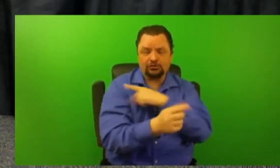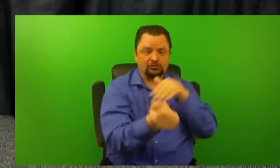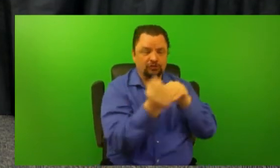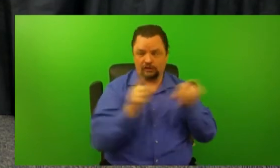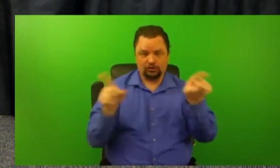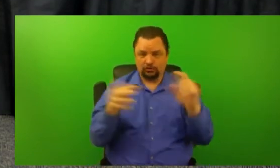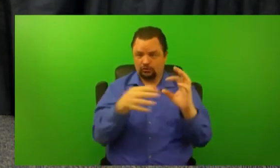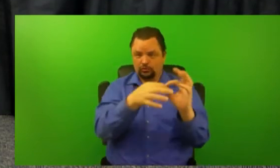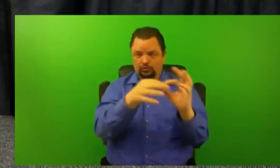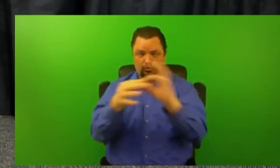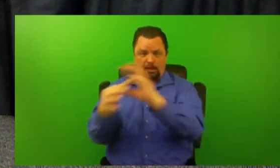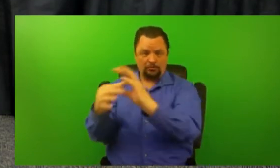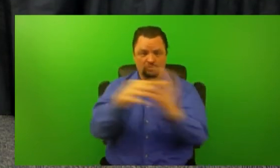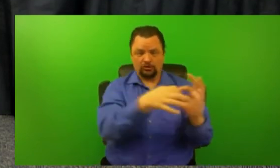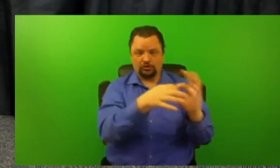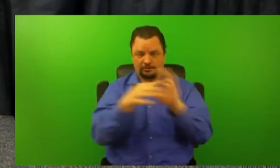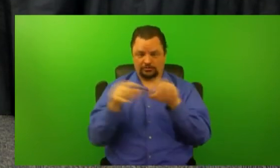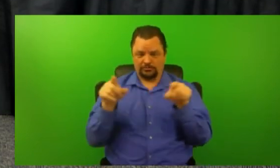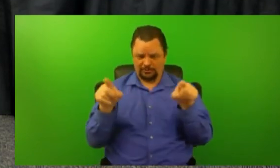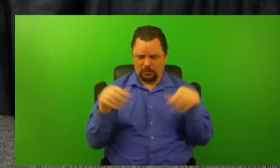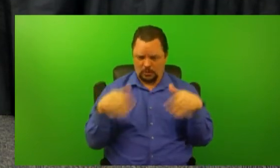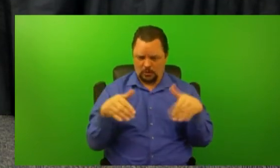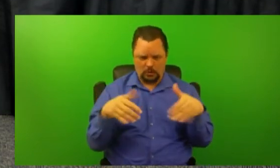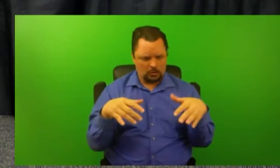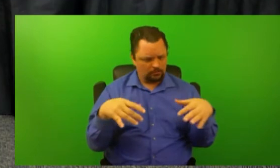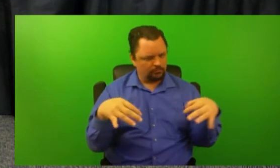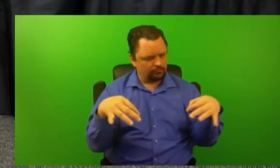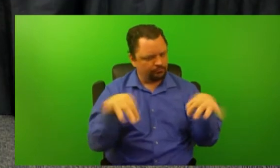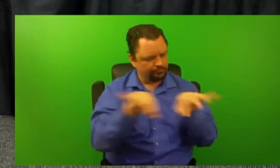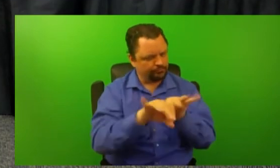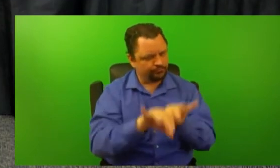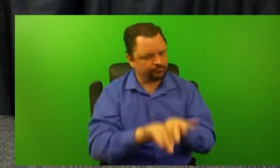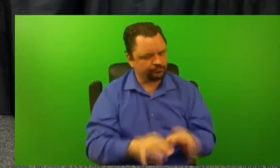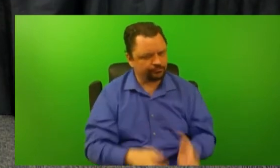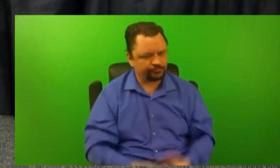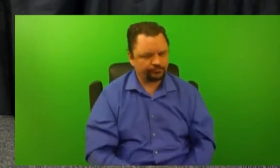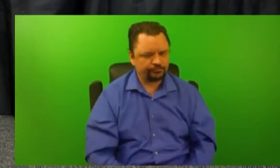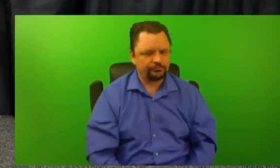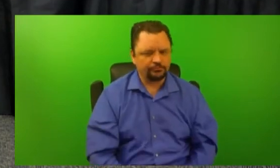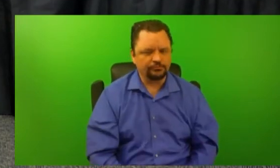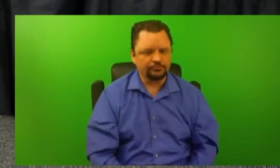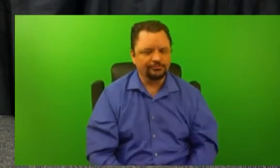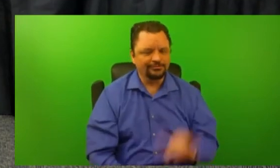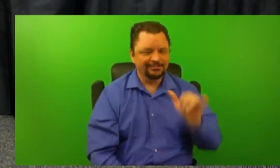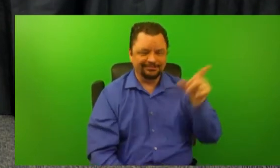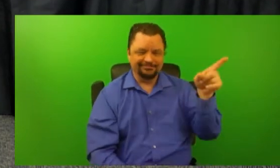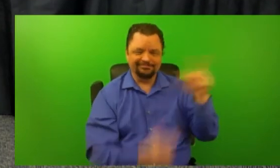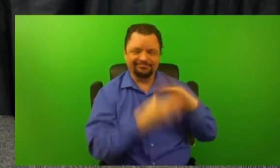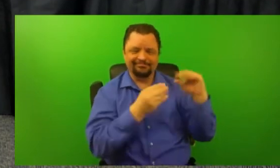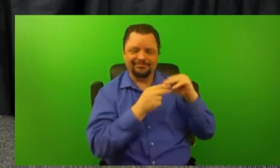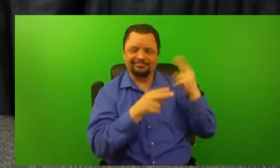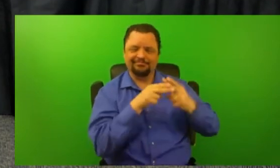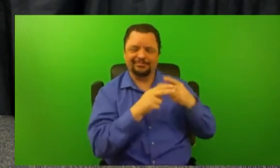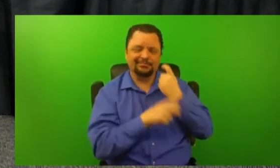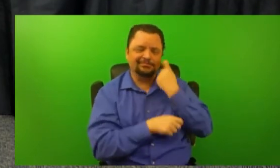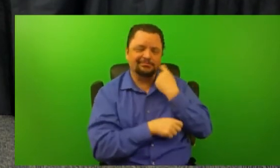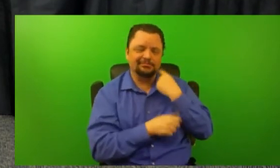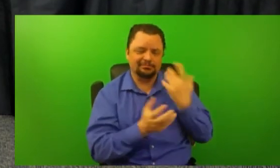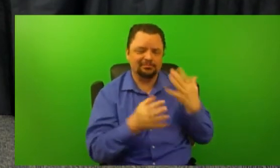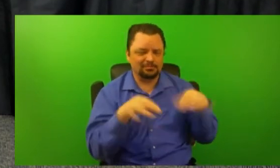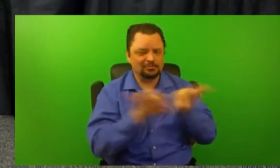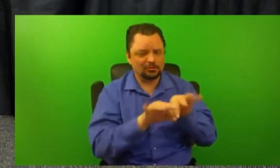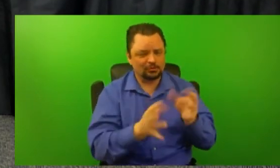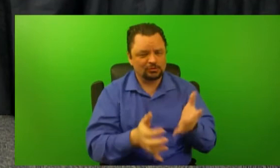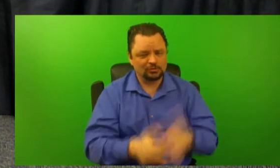very, very important, like Dr. Tobush was saying. I think interpretation of data is one thing. Interpretation of the